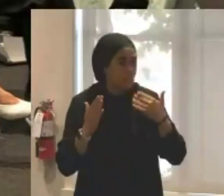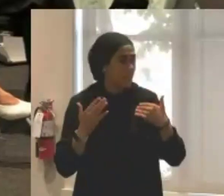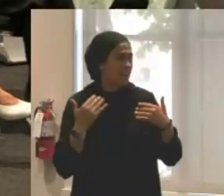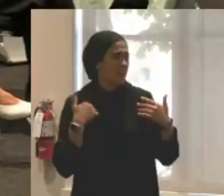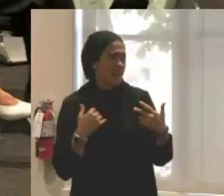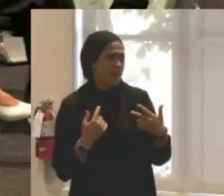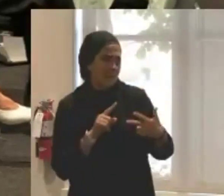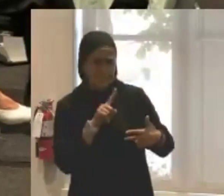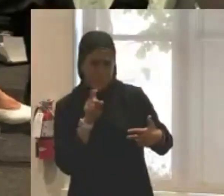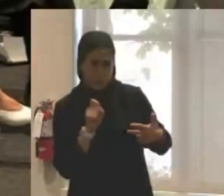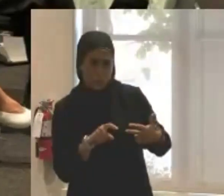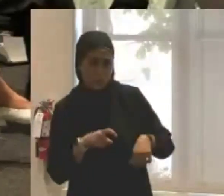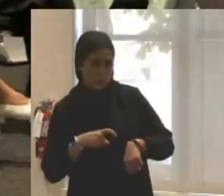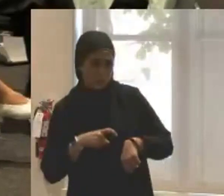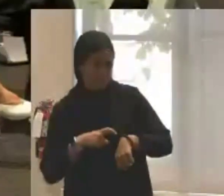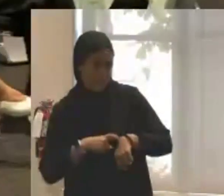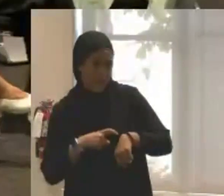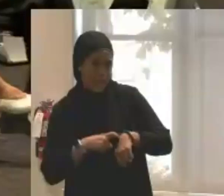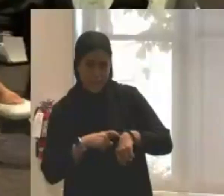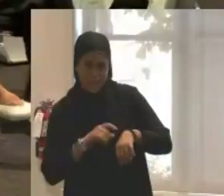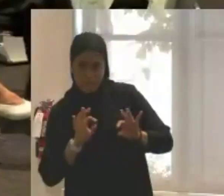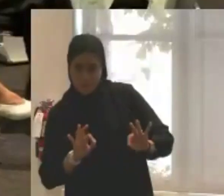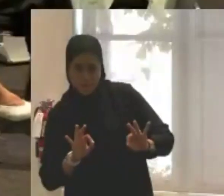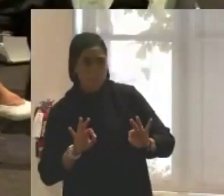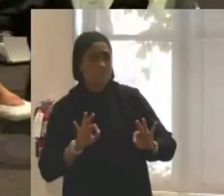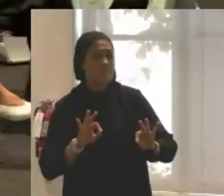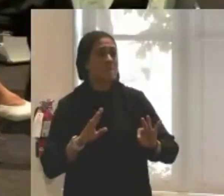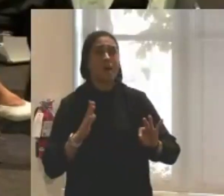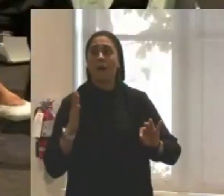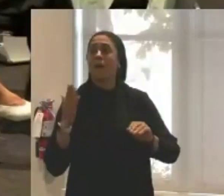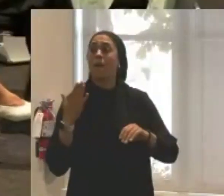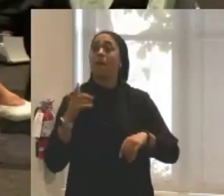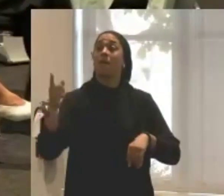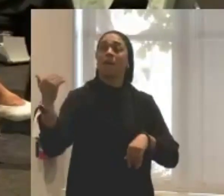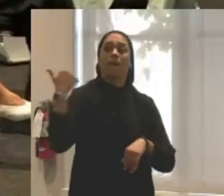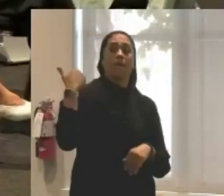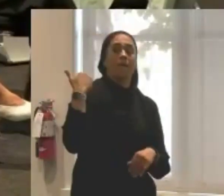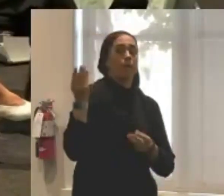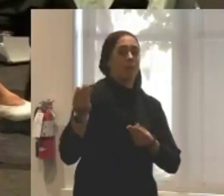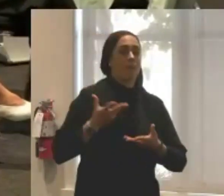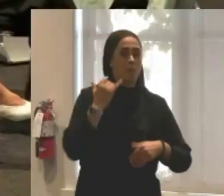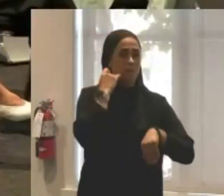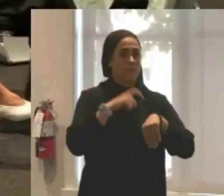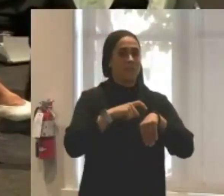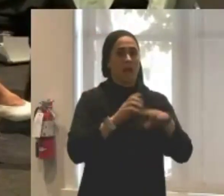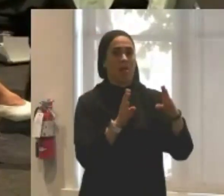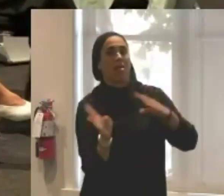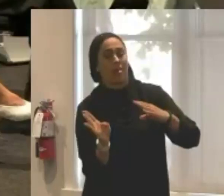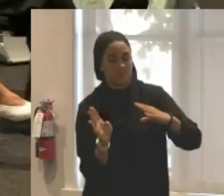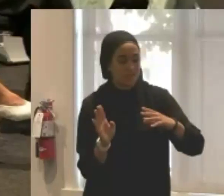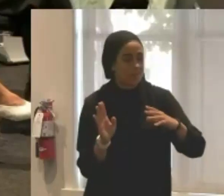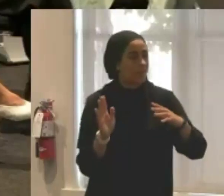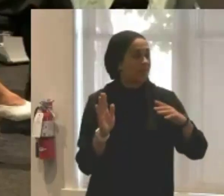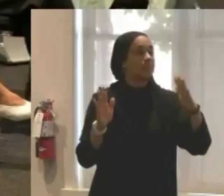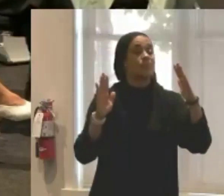not running out of time. I know my colleagues will remind me if I do so. So